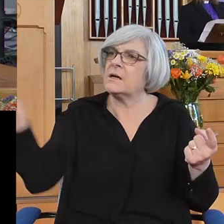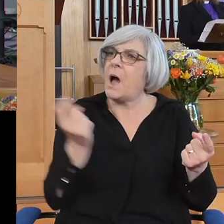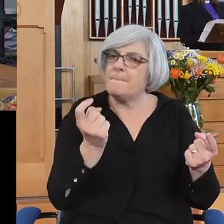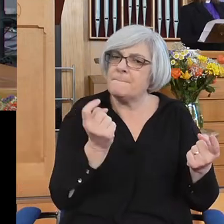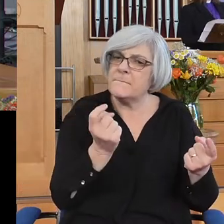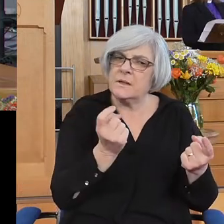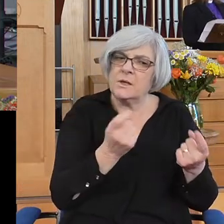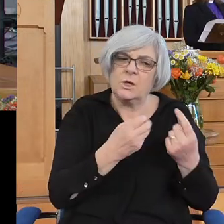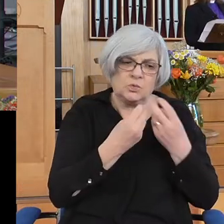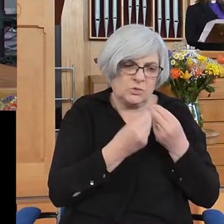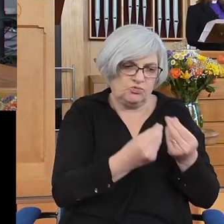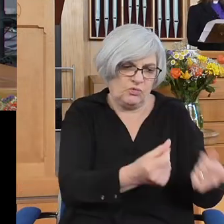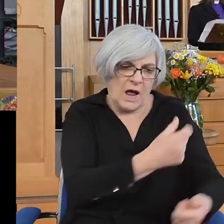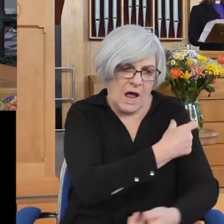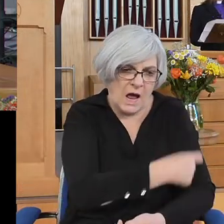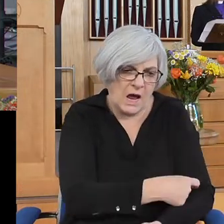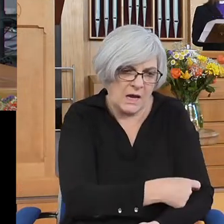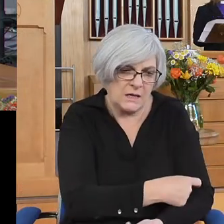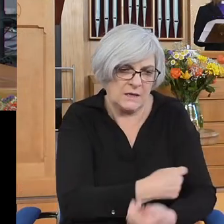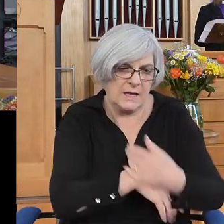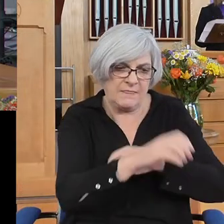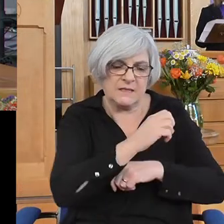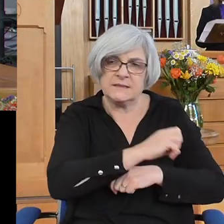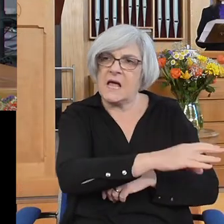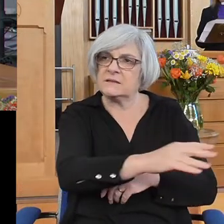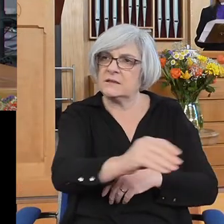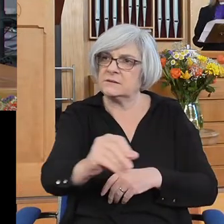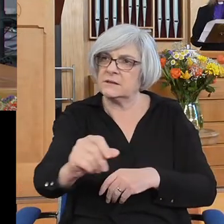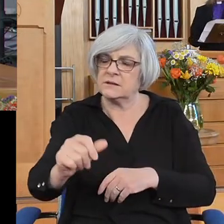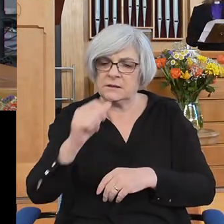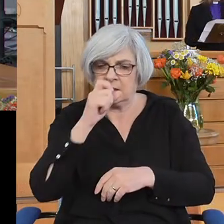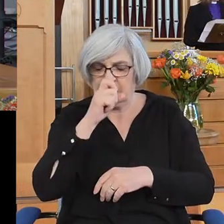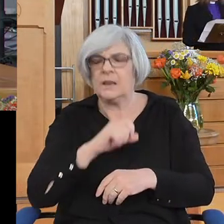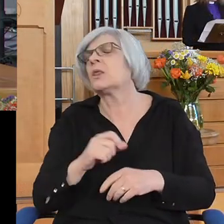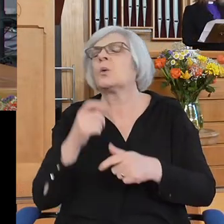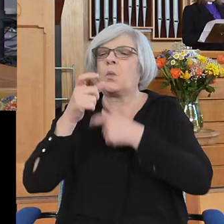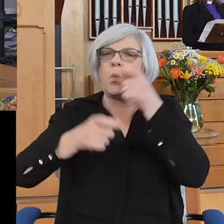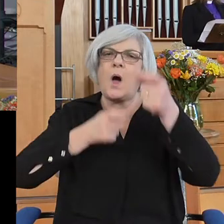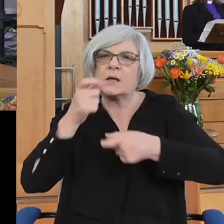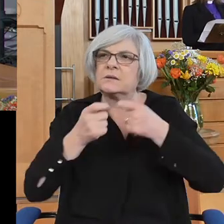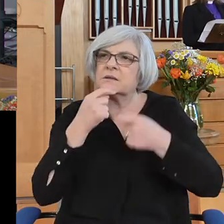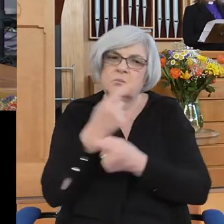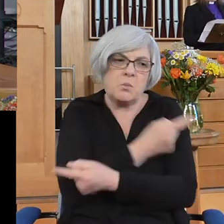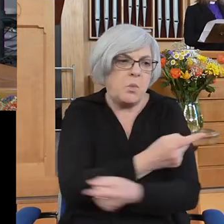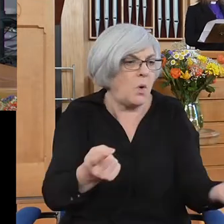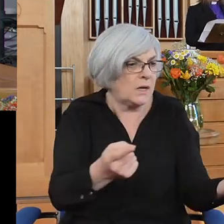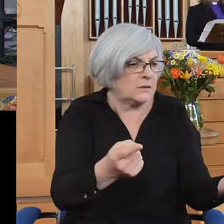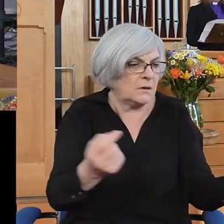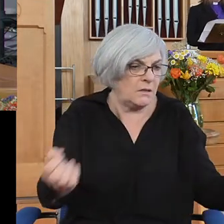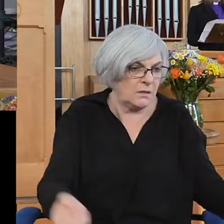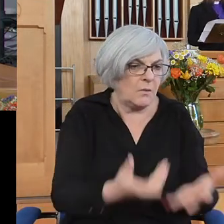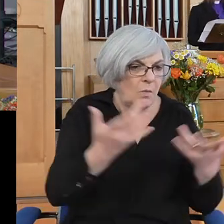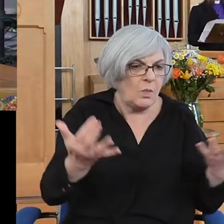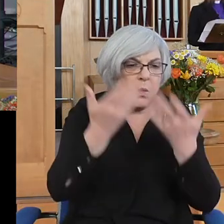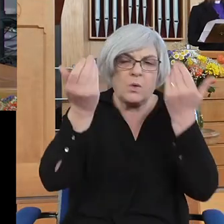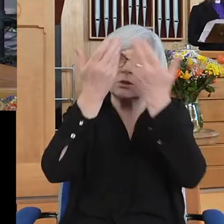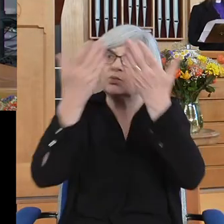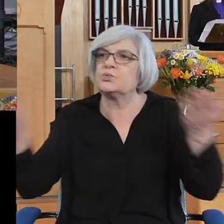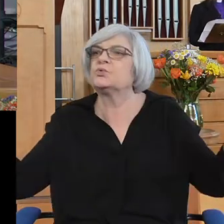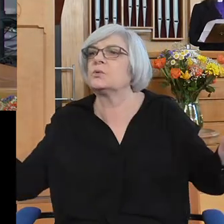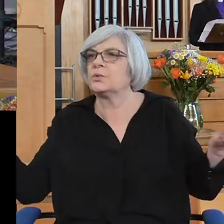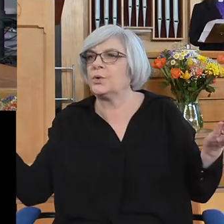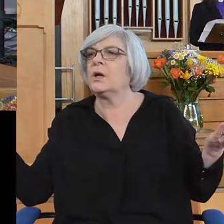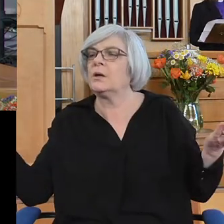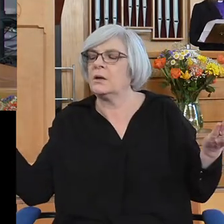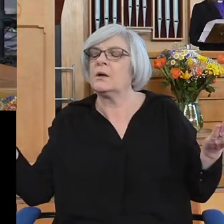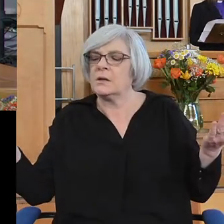bones in the desert. The word is spoken and the glory of God is revealed. And so we